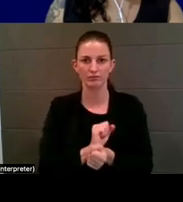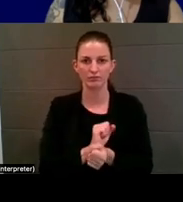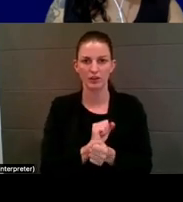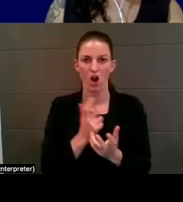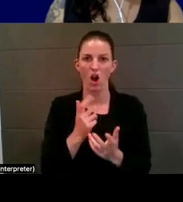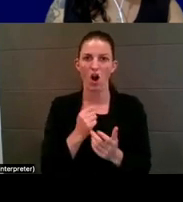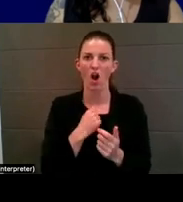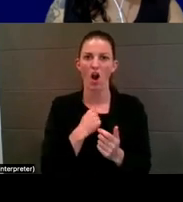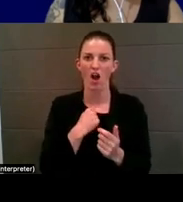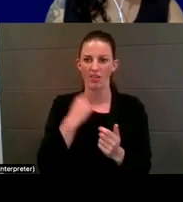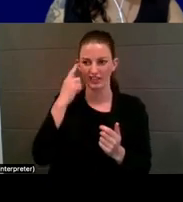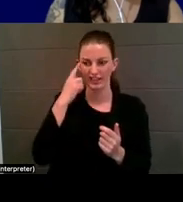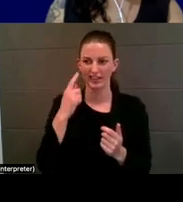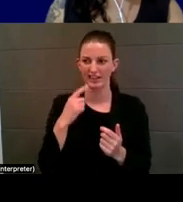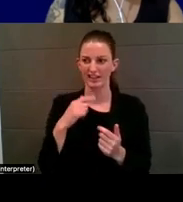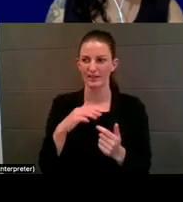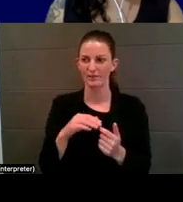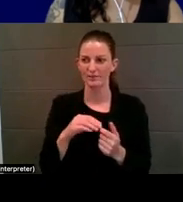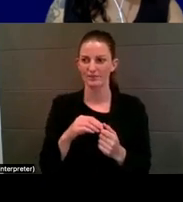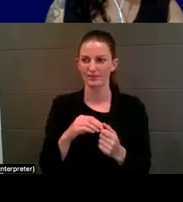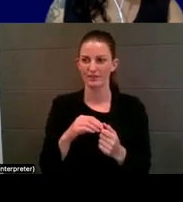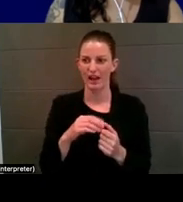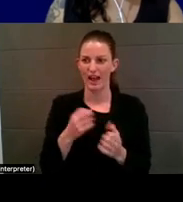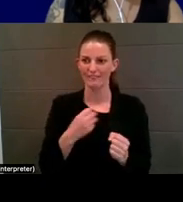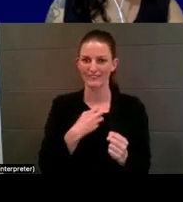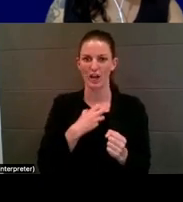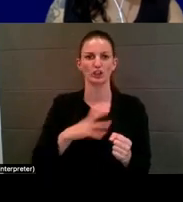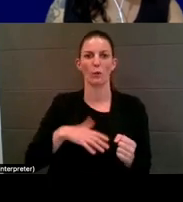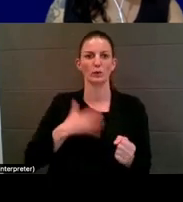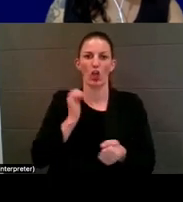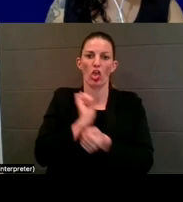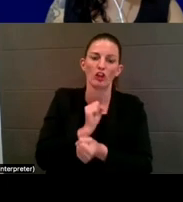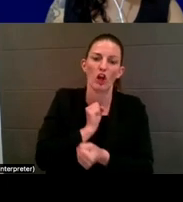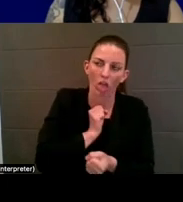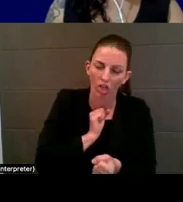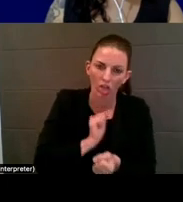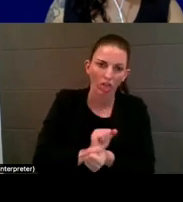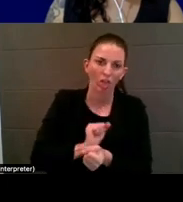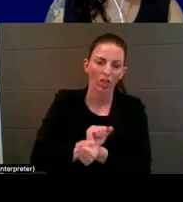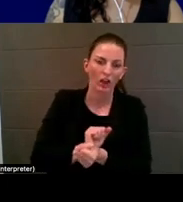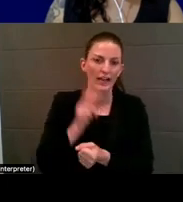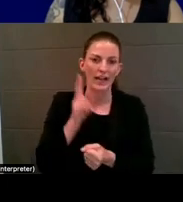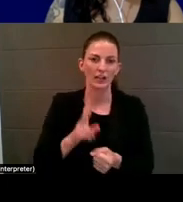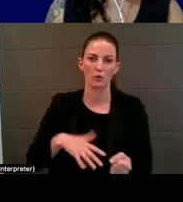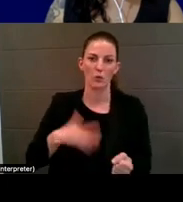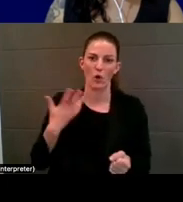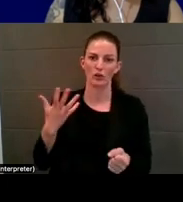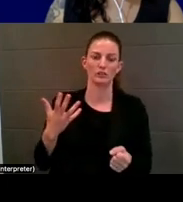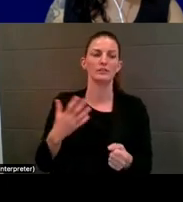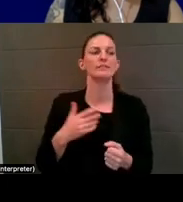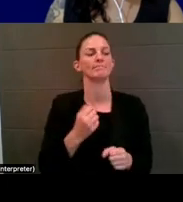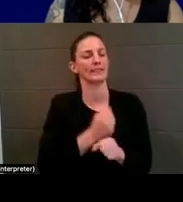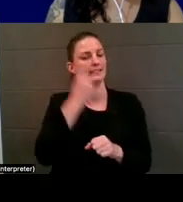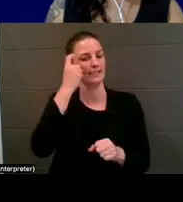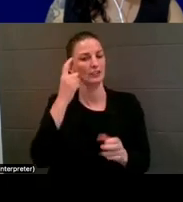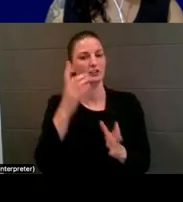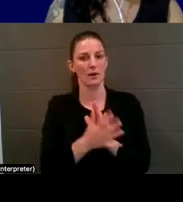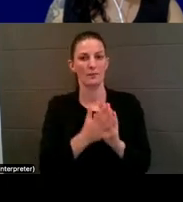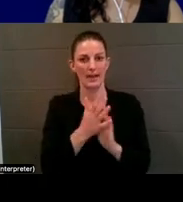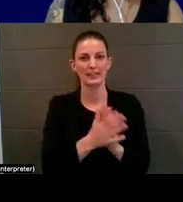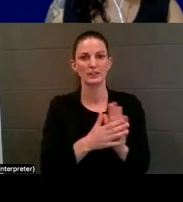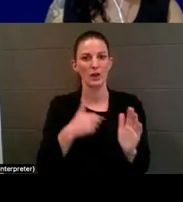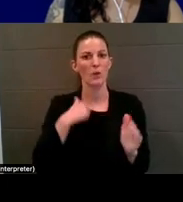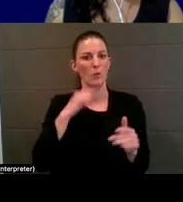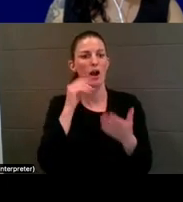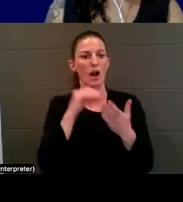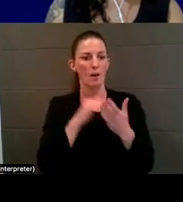think I have like this fear of choking again. Yeah, which makes heaps of sense. So we're going to use all of your tools in the box to help you get over that